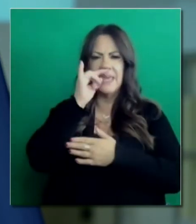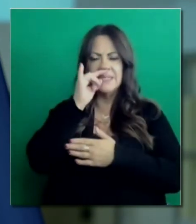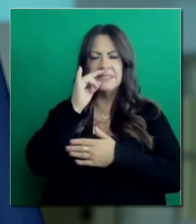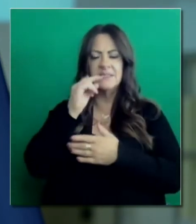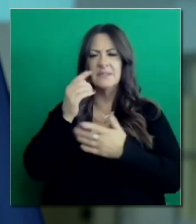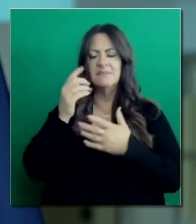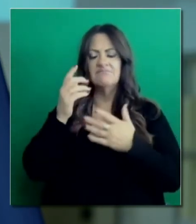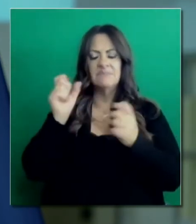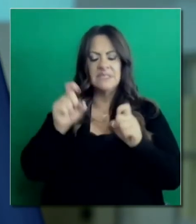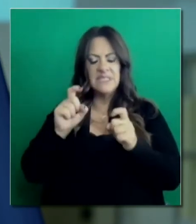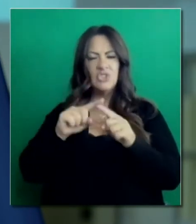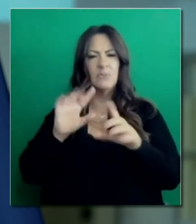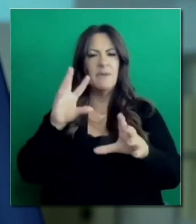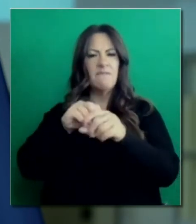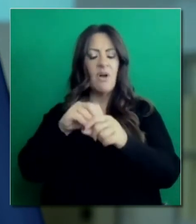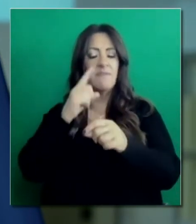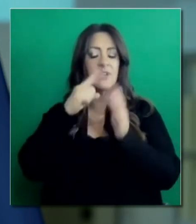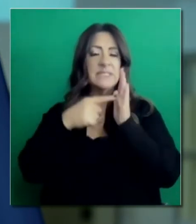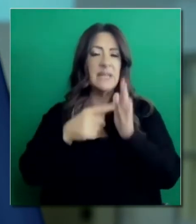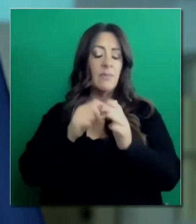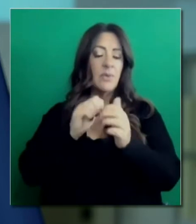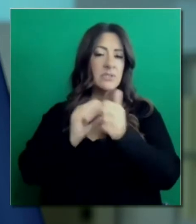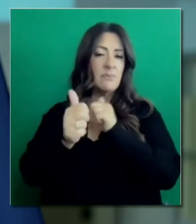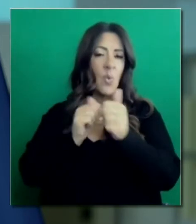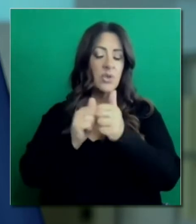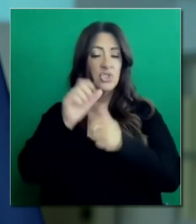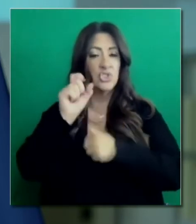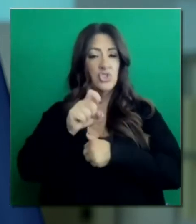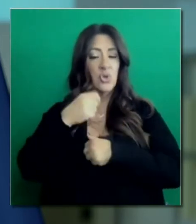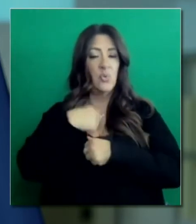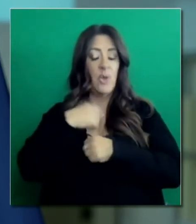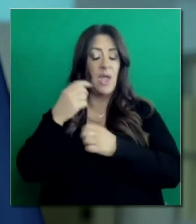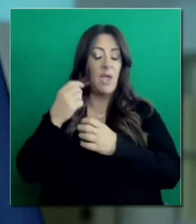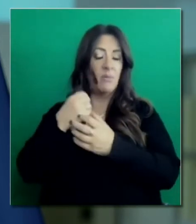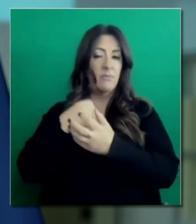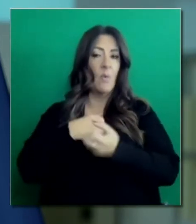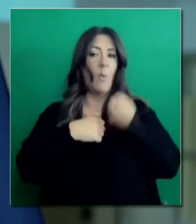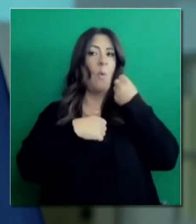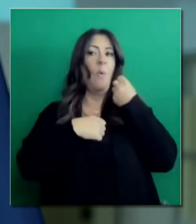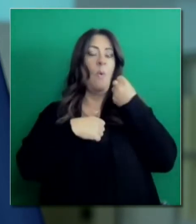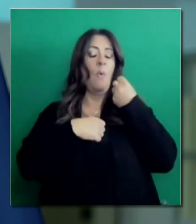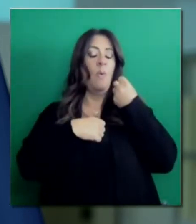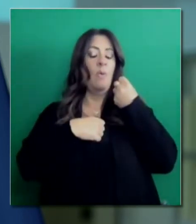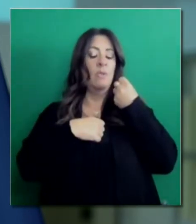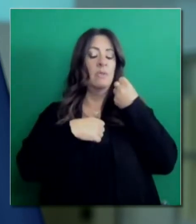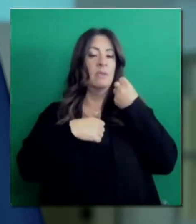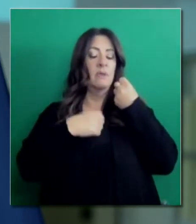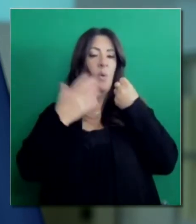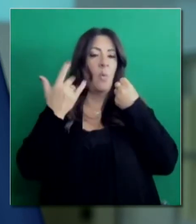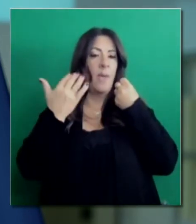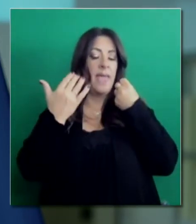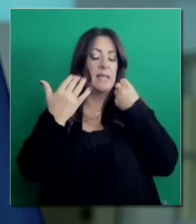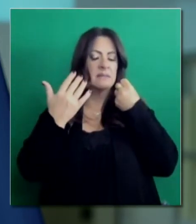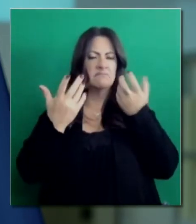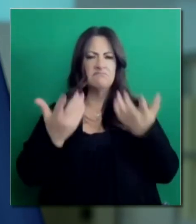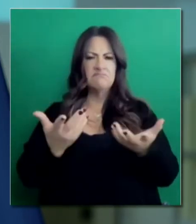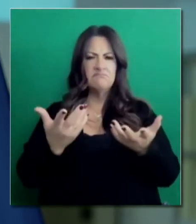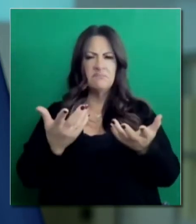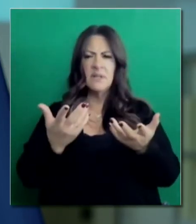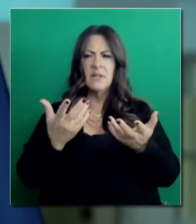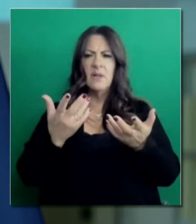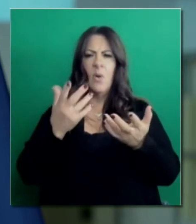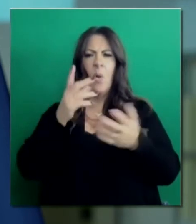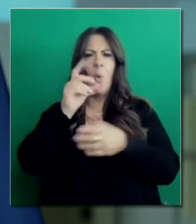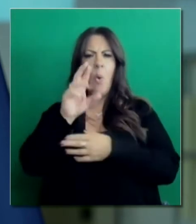competitive sports? Do we delay that for a long, protracted, comprehensive outreach, or do we just